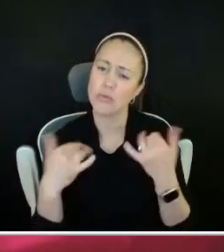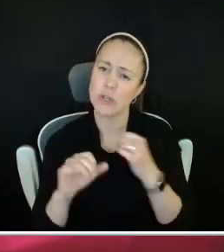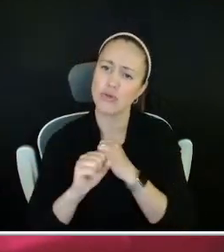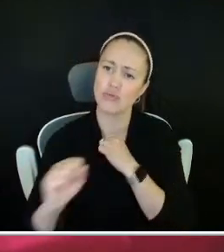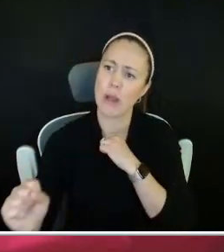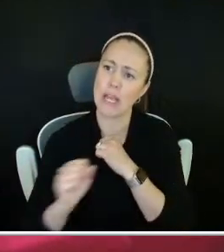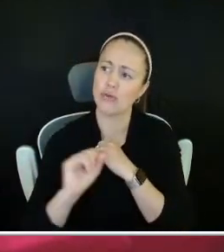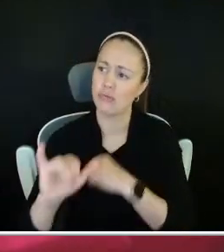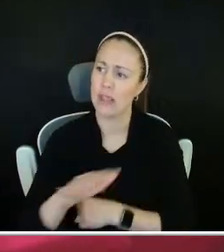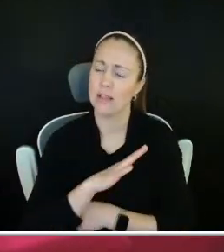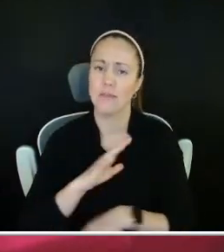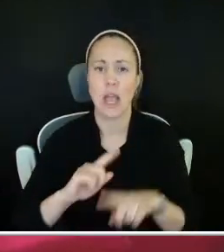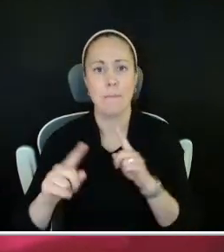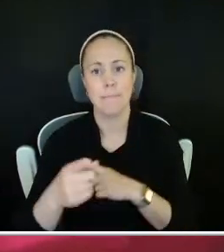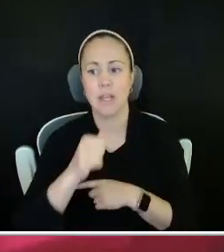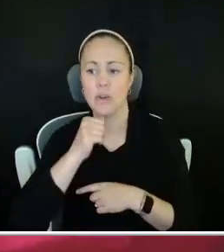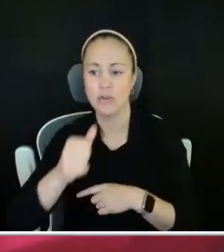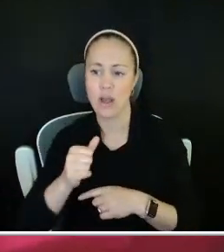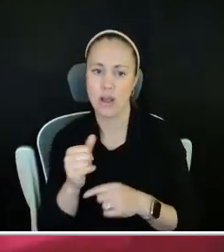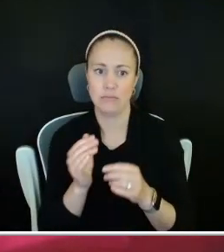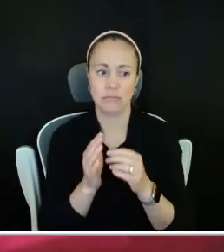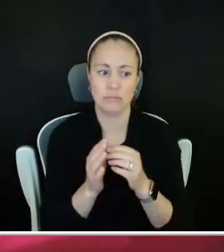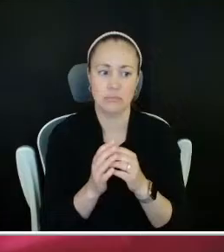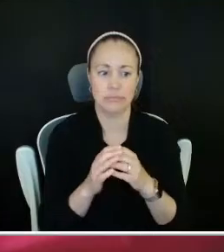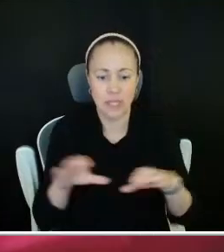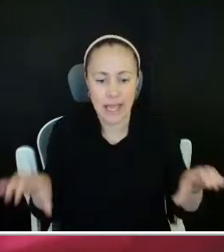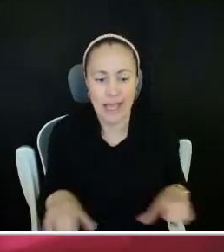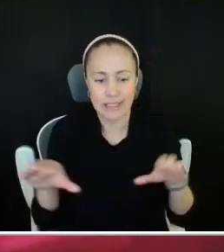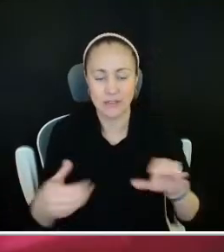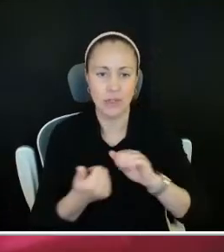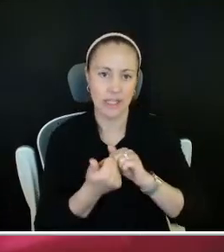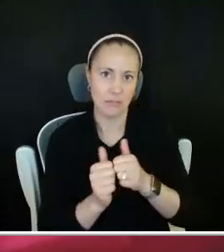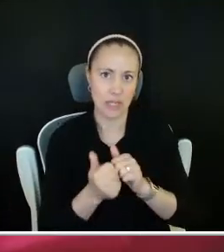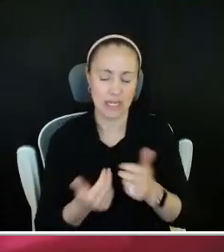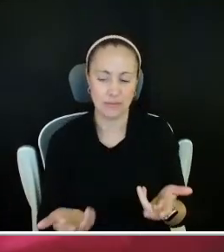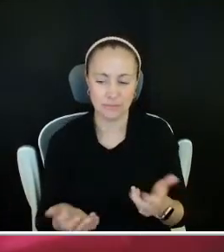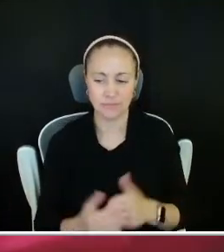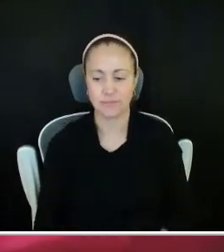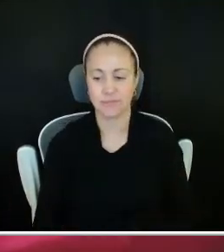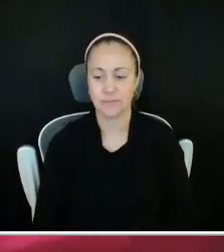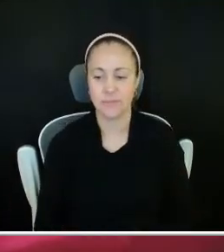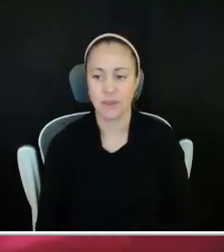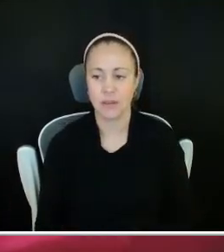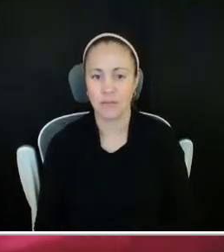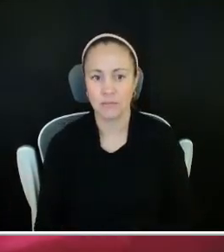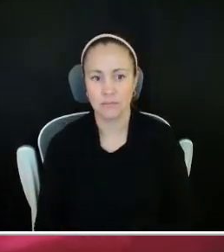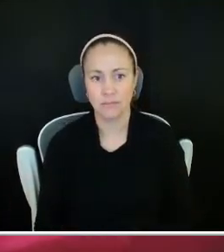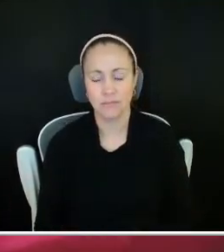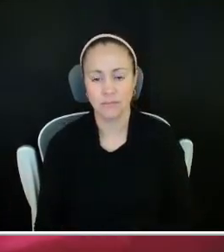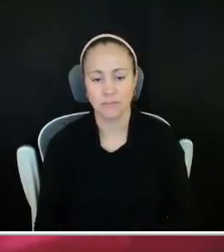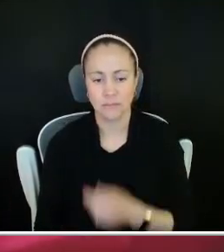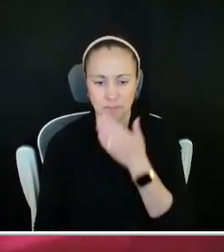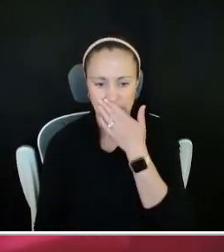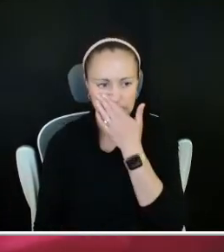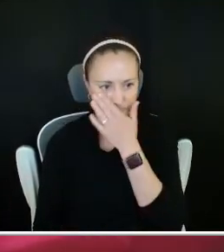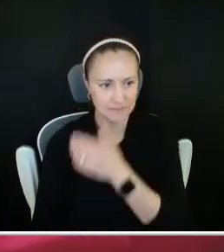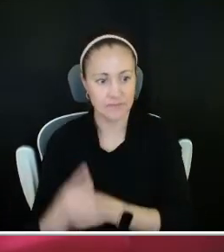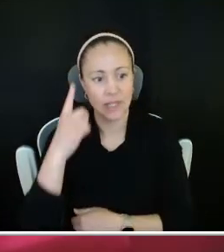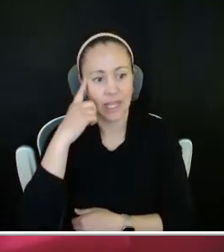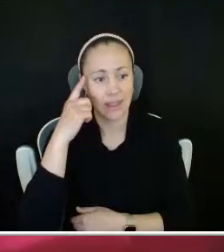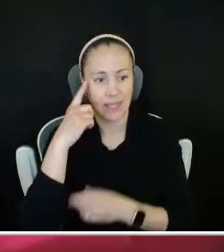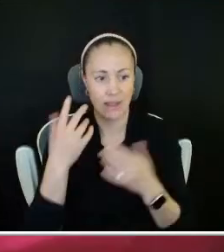things, but you're not actively competing. And I think, in this day and age